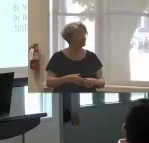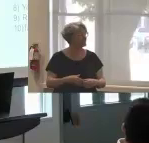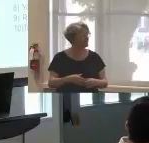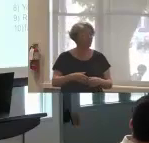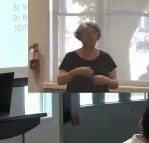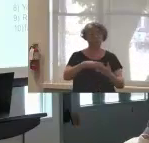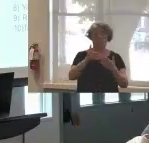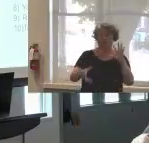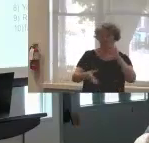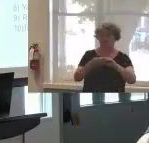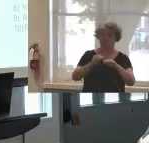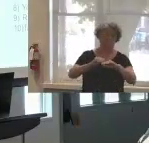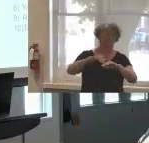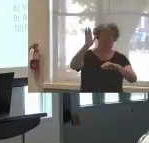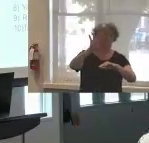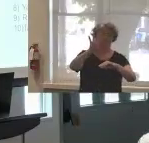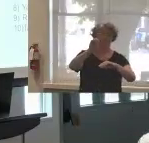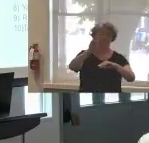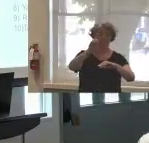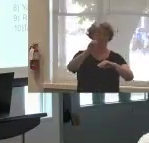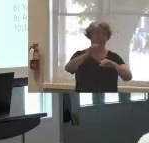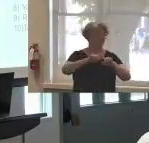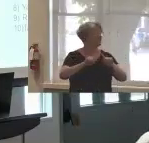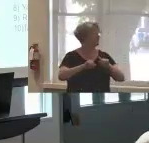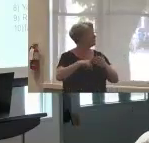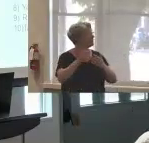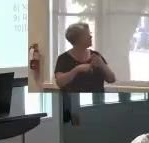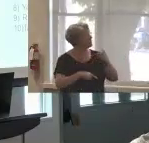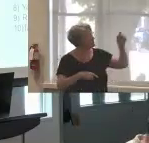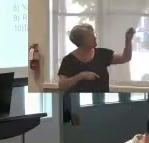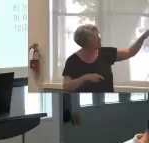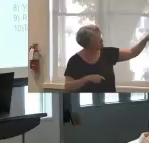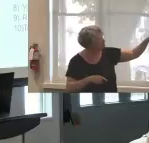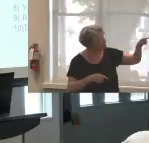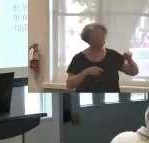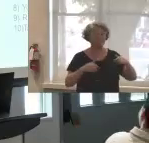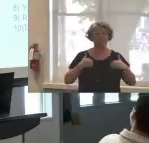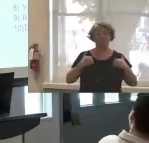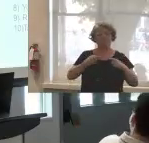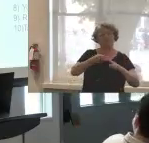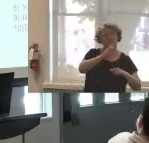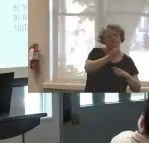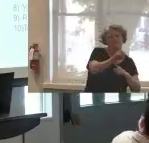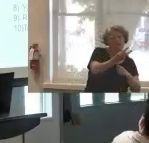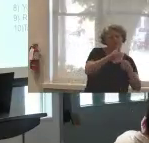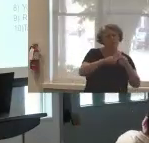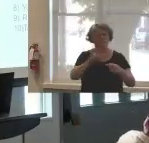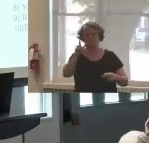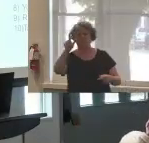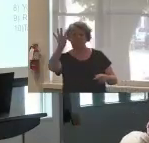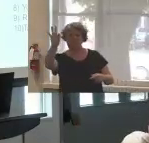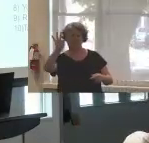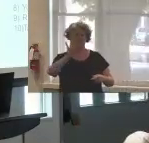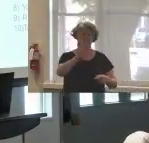over 40 programs. So this is just a quick breakdown of some of the programs that pertain to youth ages 12 to 29 in the